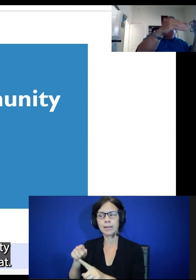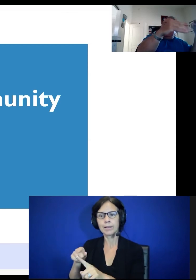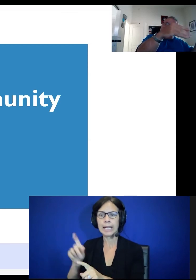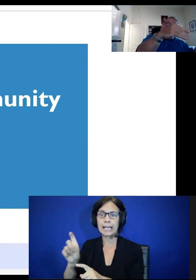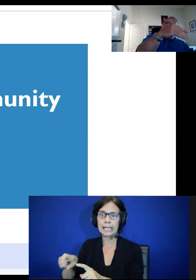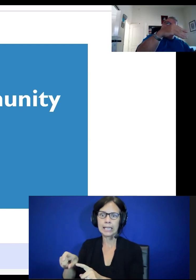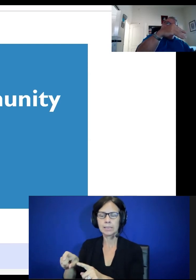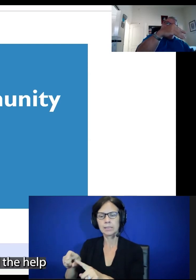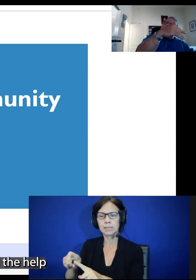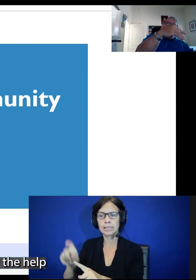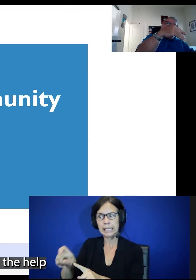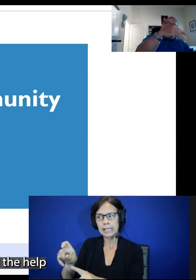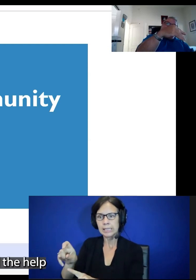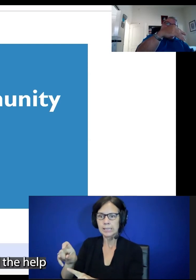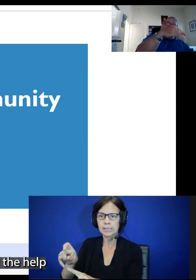needs